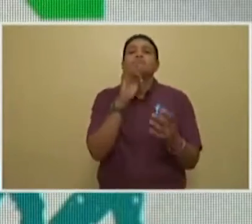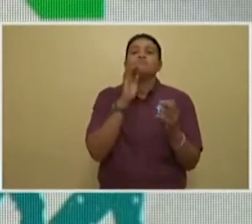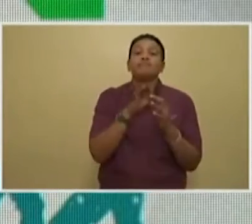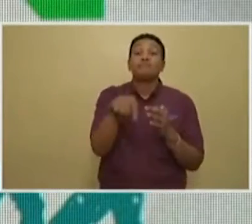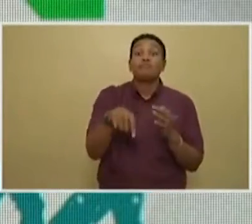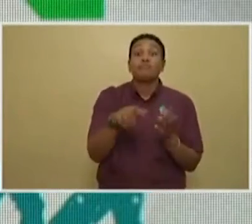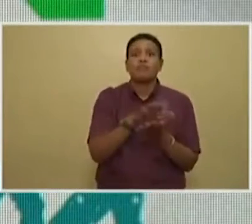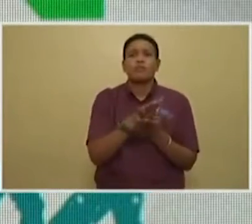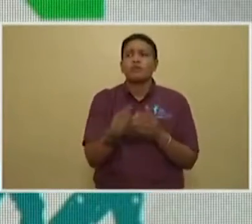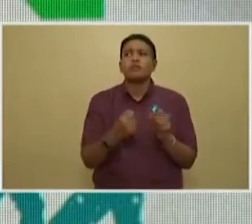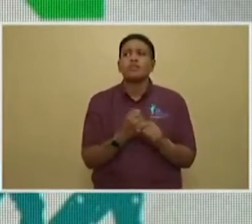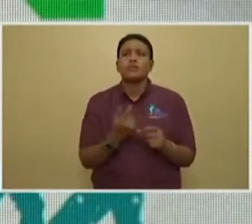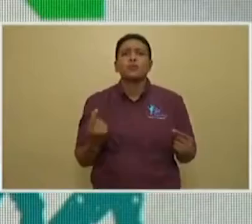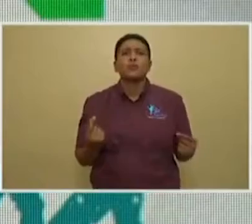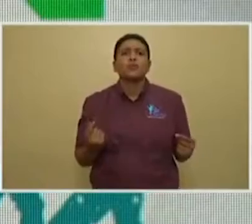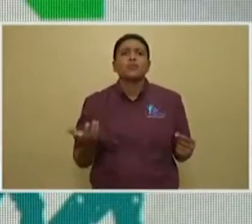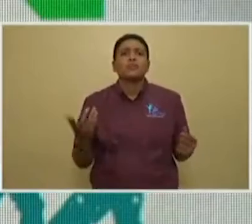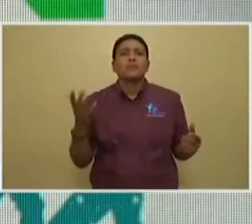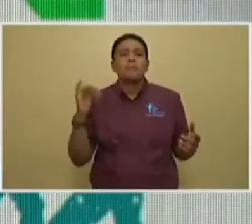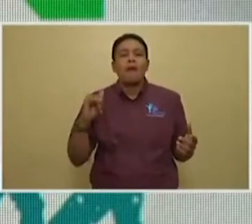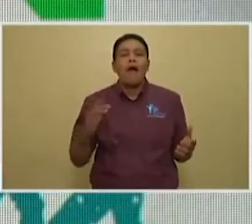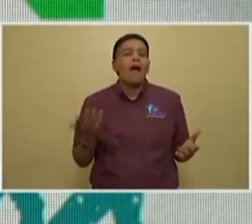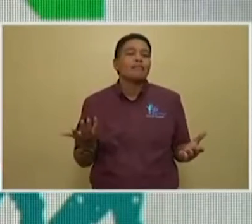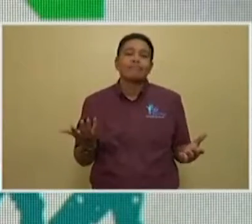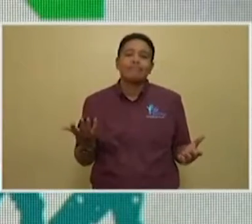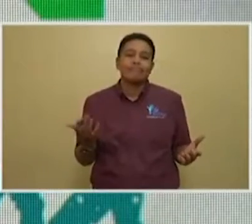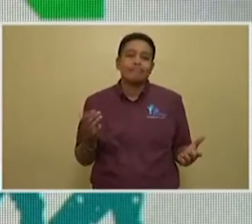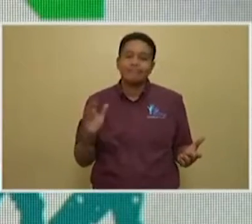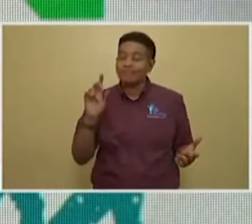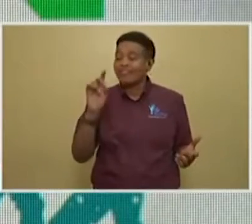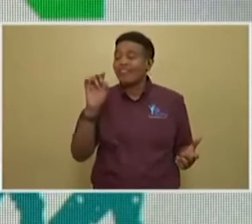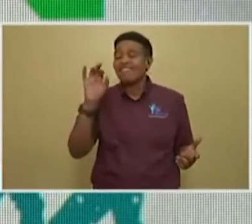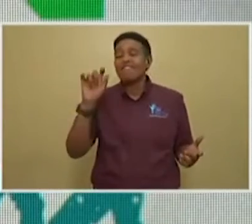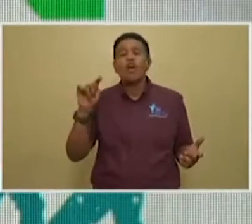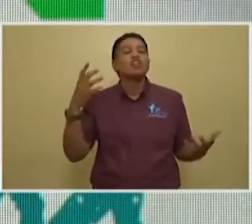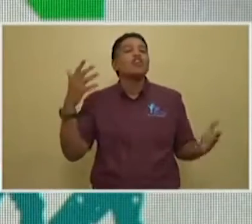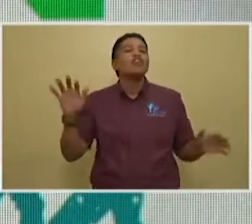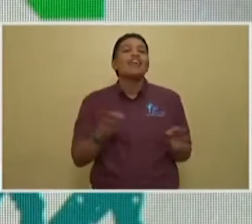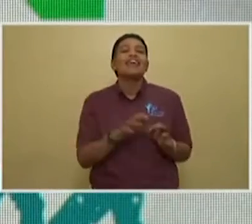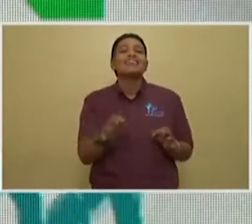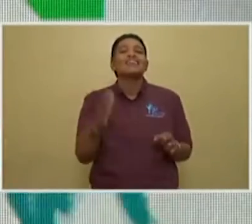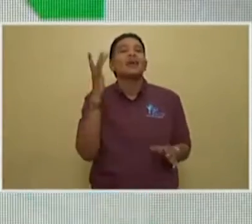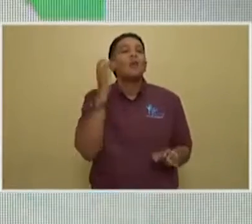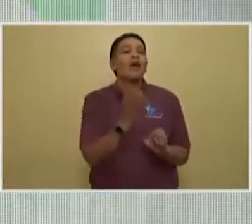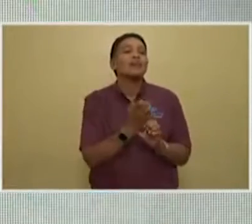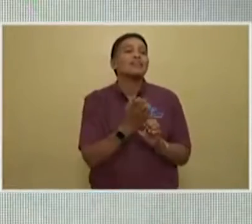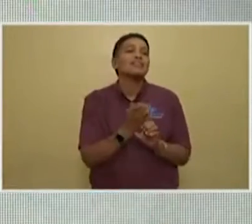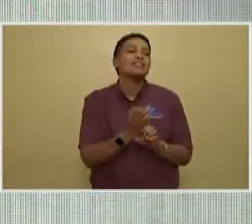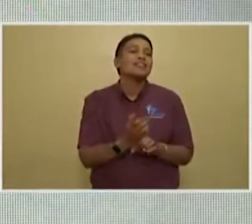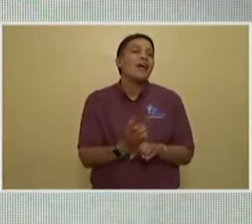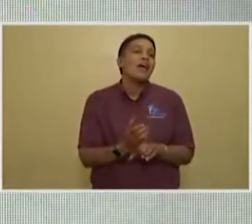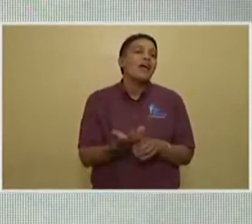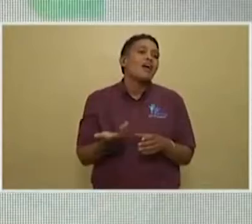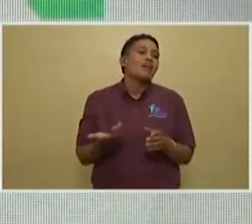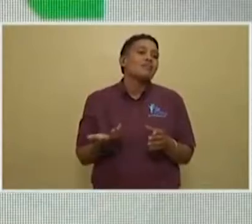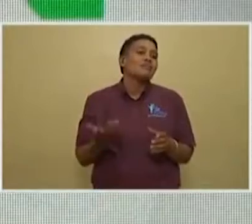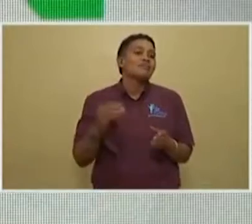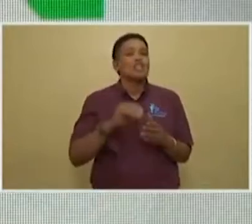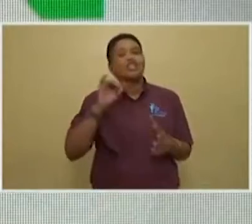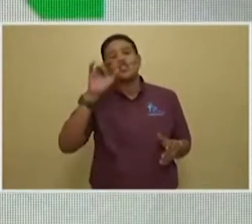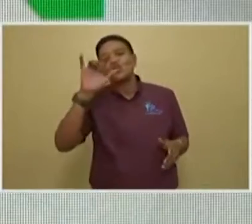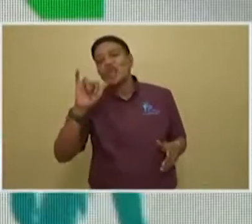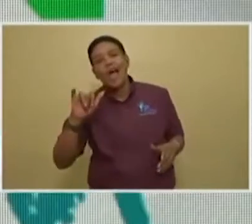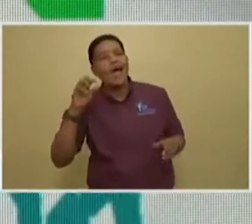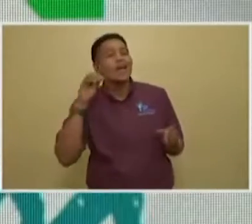year, by default, it has already been extended because the exams have been pushed into